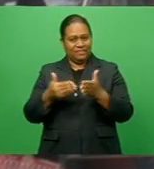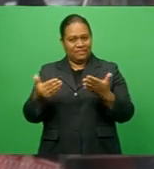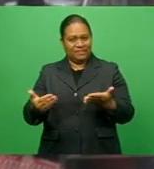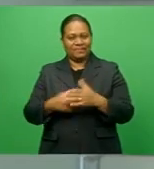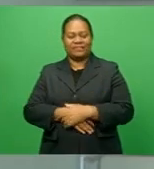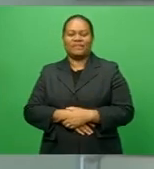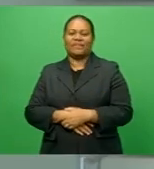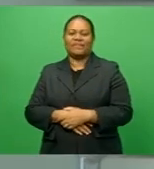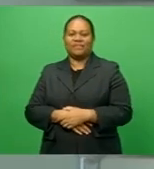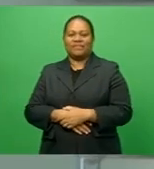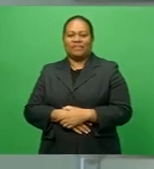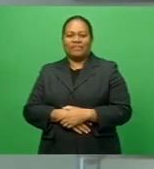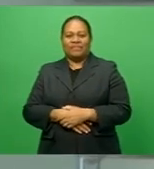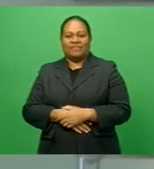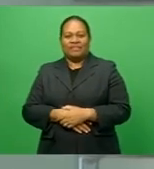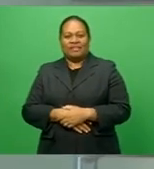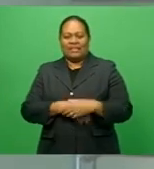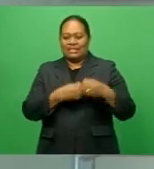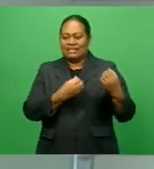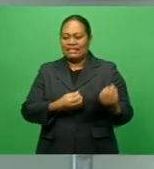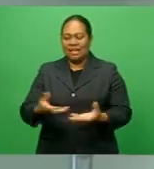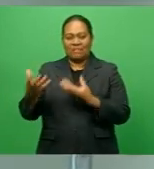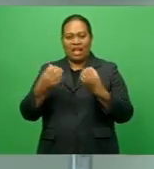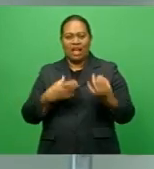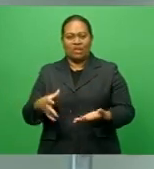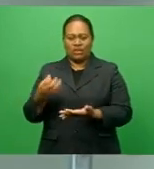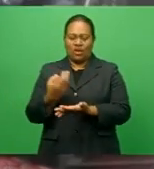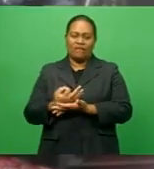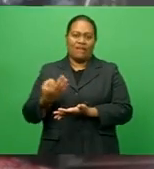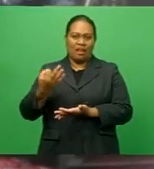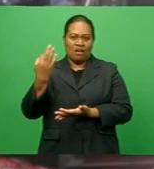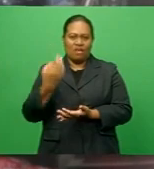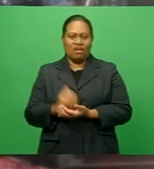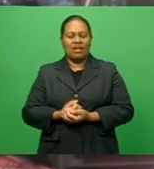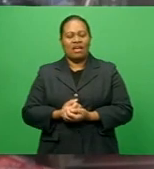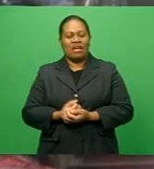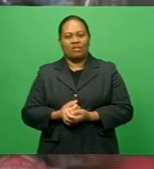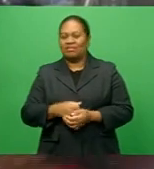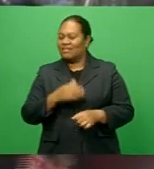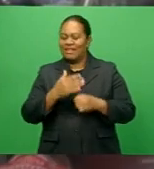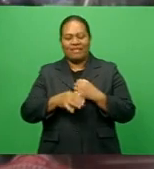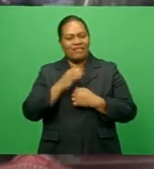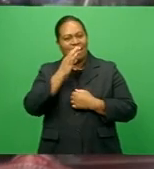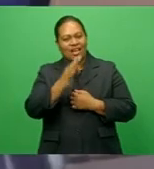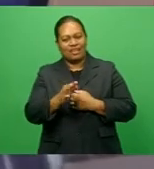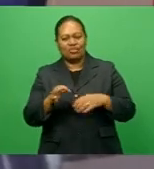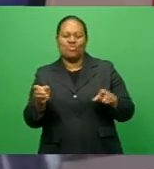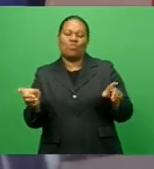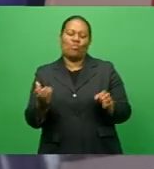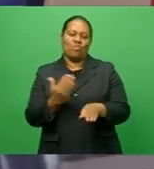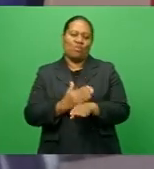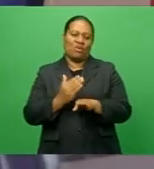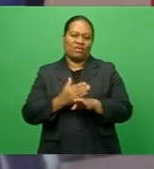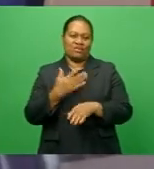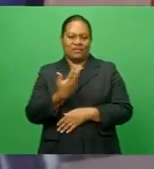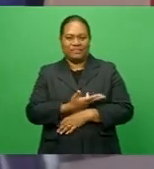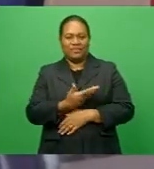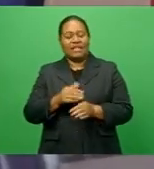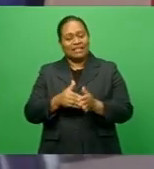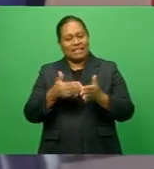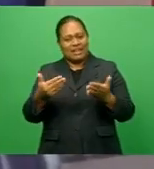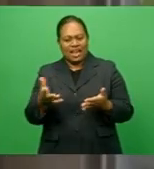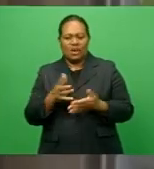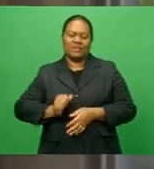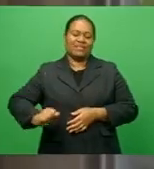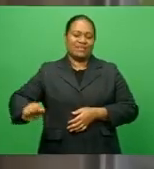I think as a supplier of flour, we couldn't ask for a better partner to work with. The new space now consists